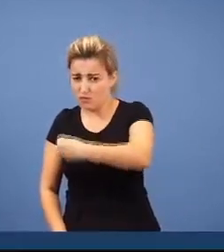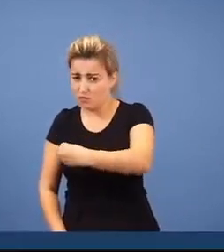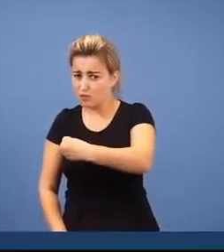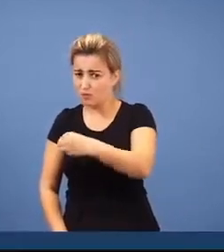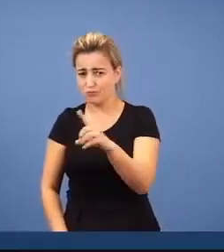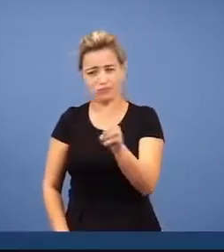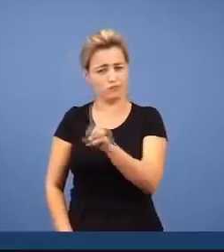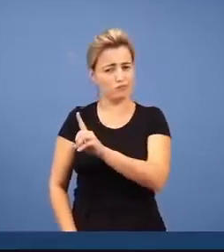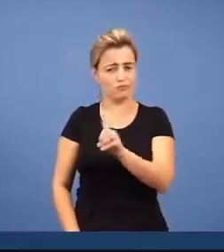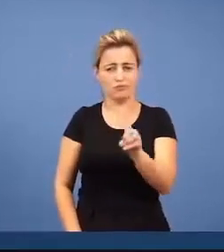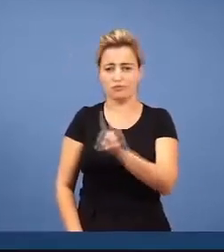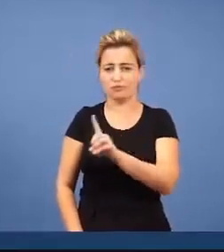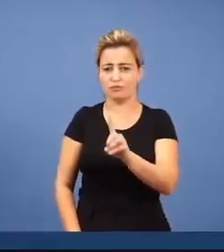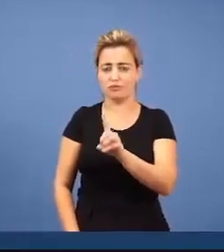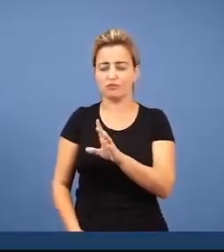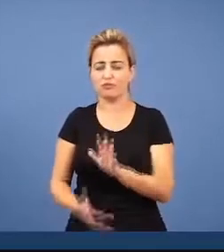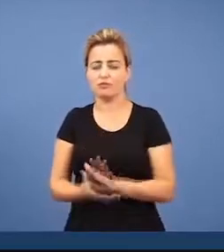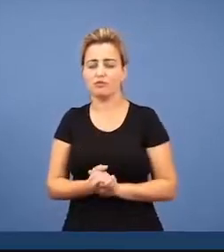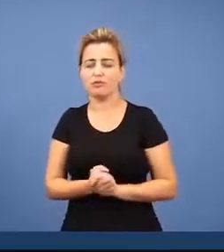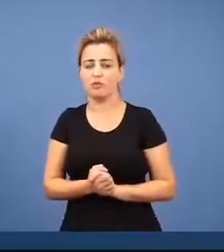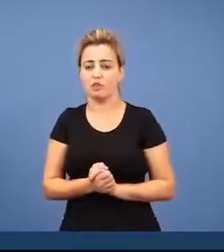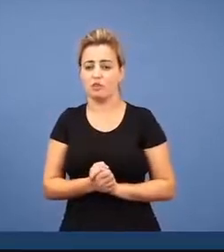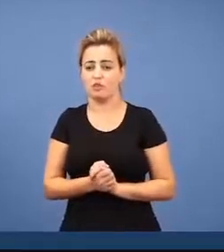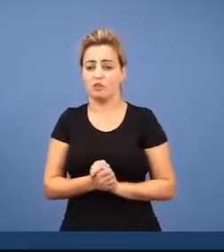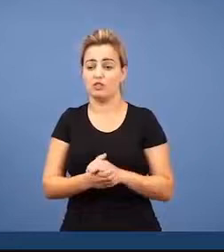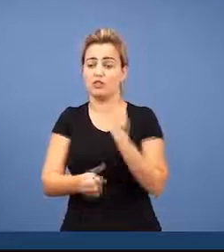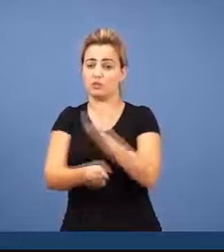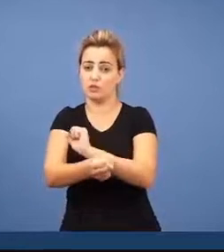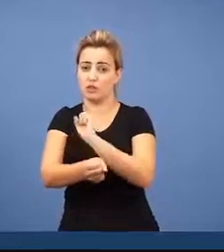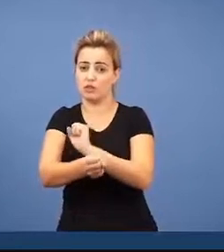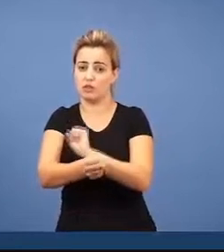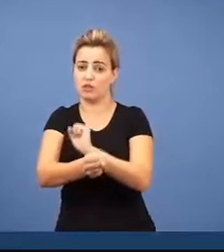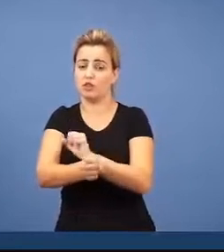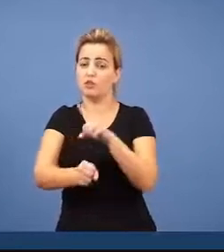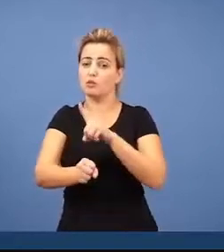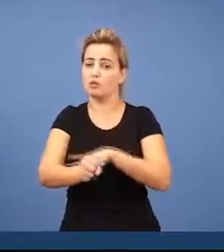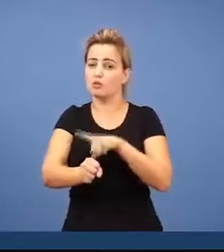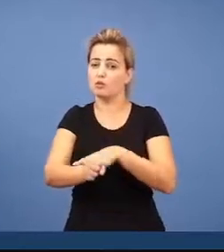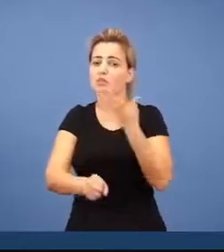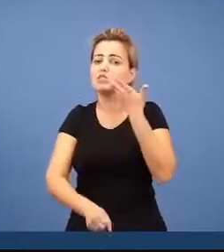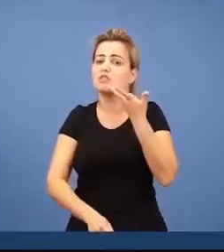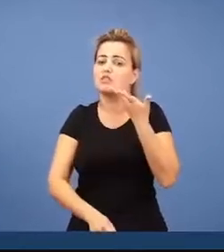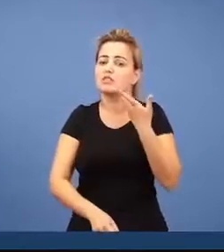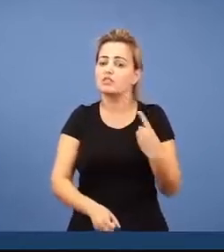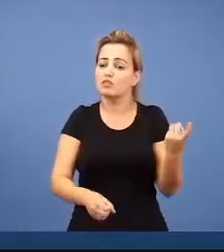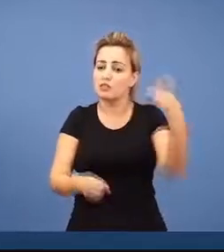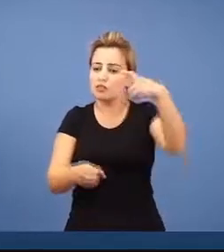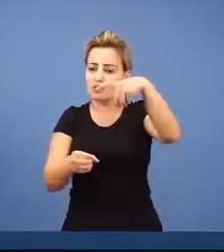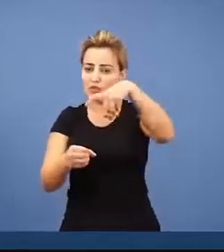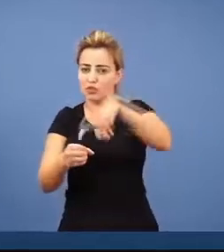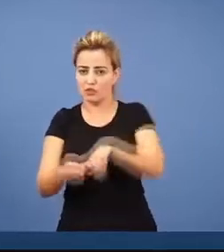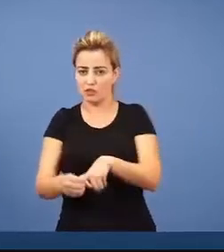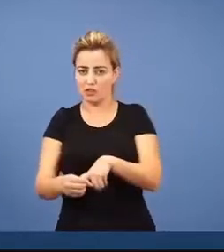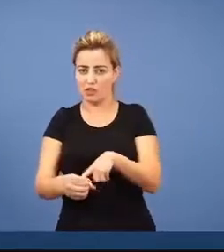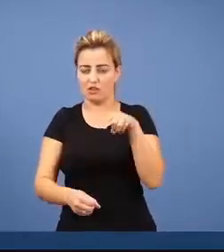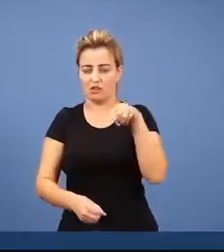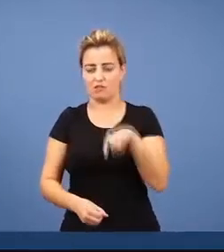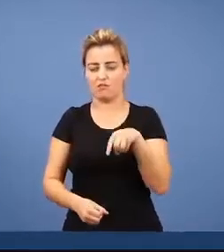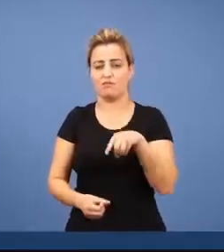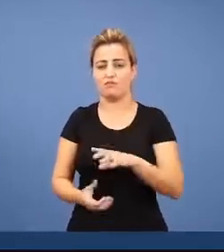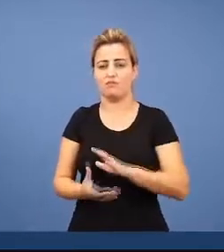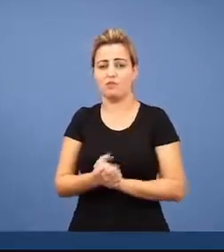we cannot see our children in our situation. We are waiting for the children to arrive. And while they enter, we're going to sing another